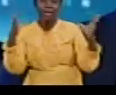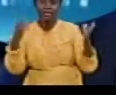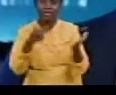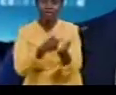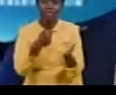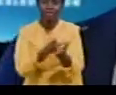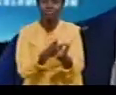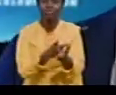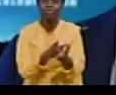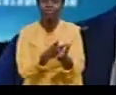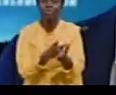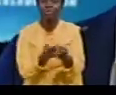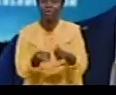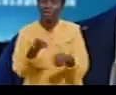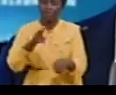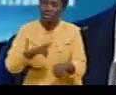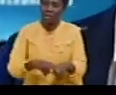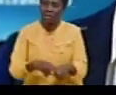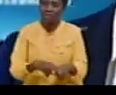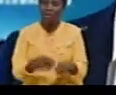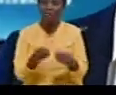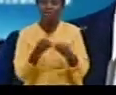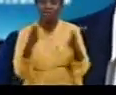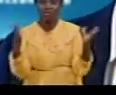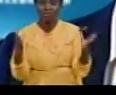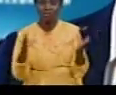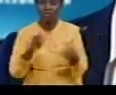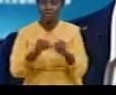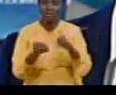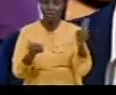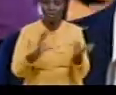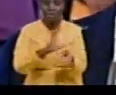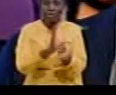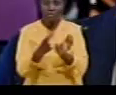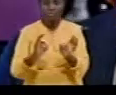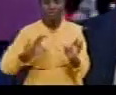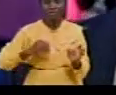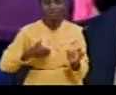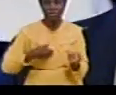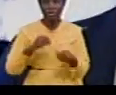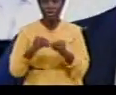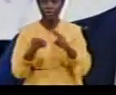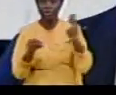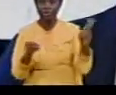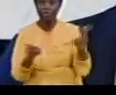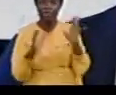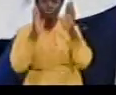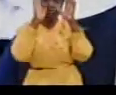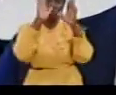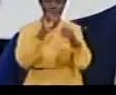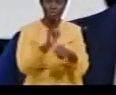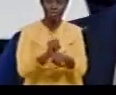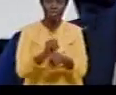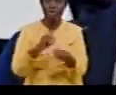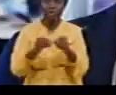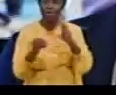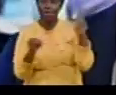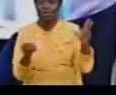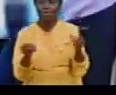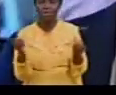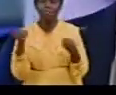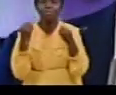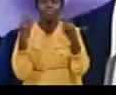Number one, conversion of souls. Number two, miracle. Number three, more strength,